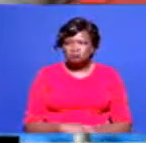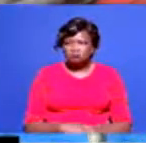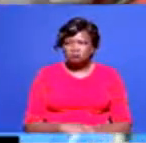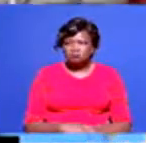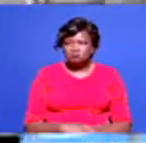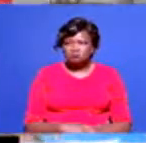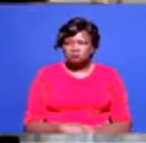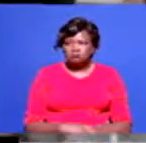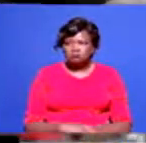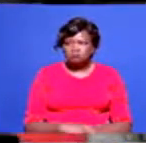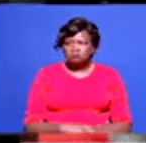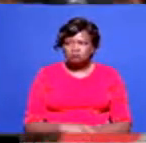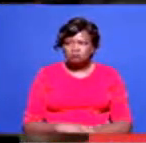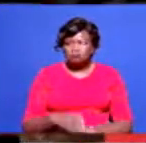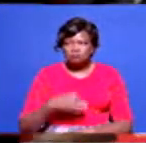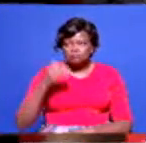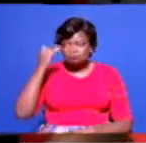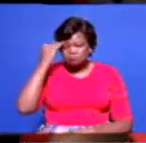Whom we do remember